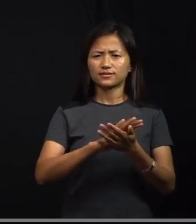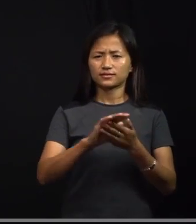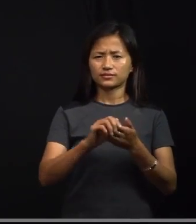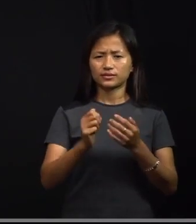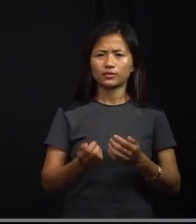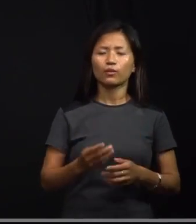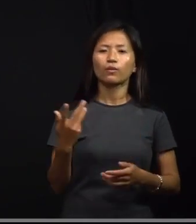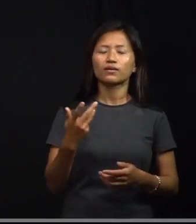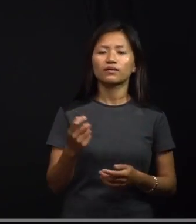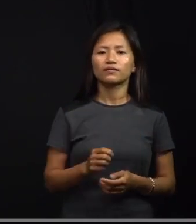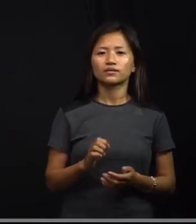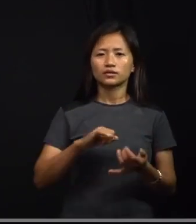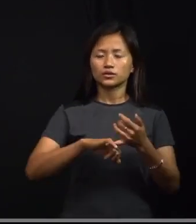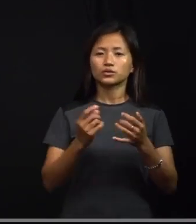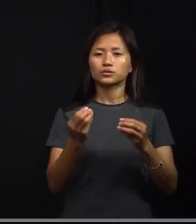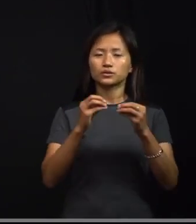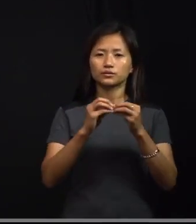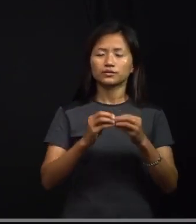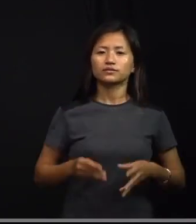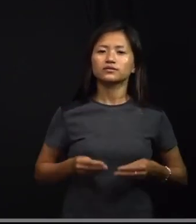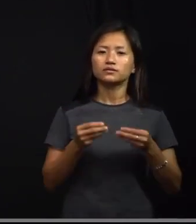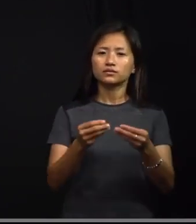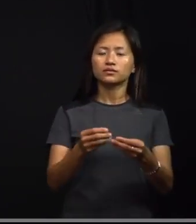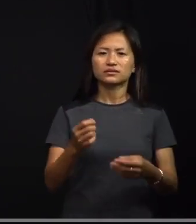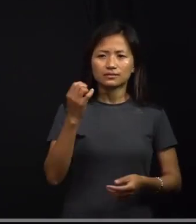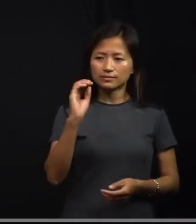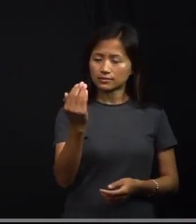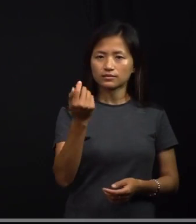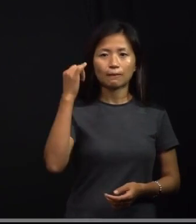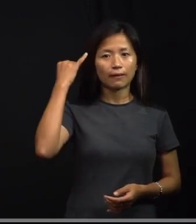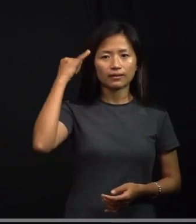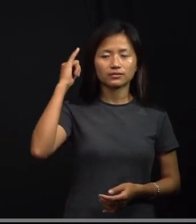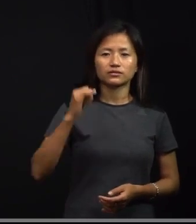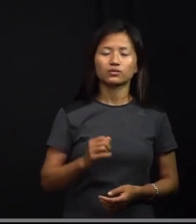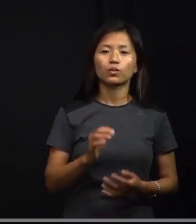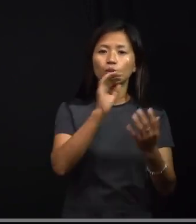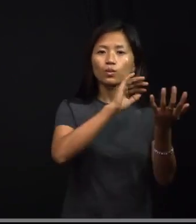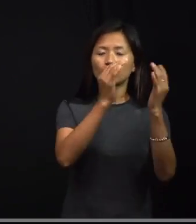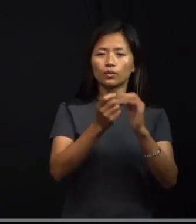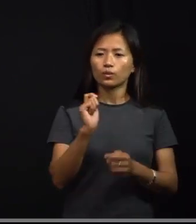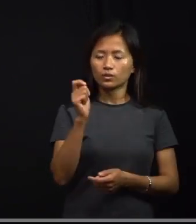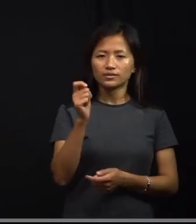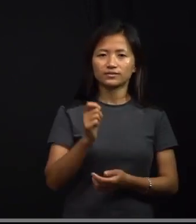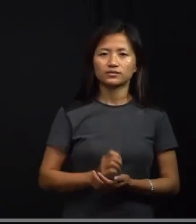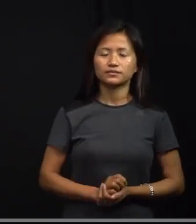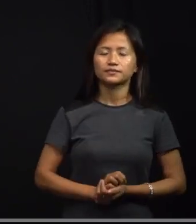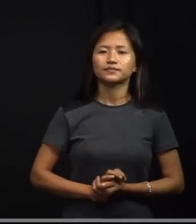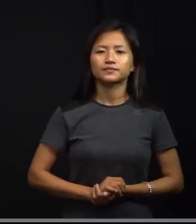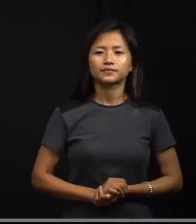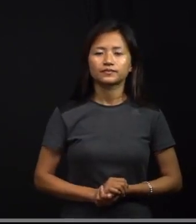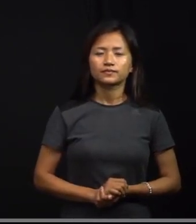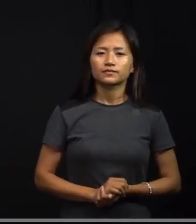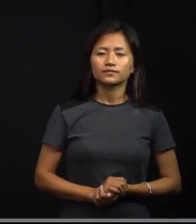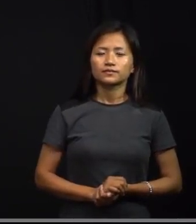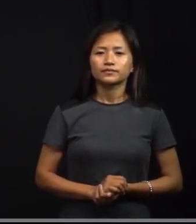essays, whatever subject it might be. It gives you some idea about this world or the workings of this world, right?